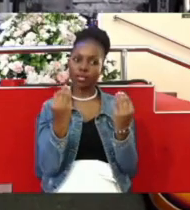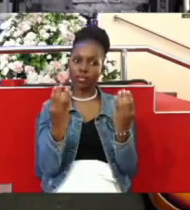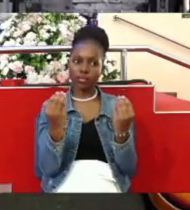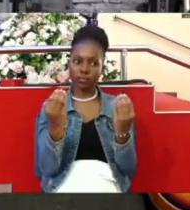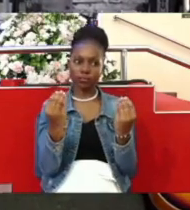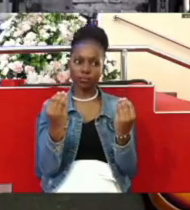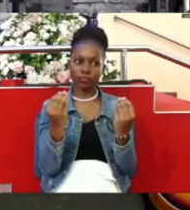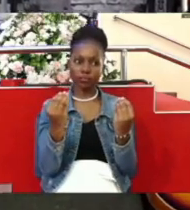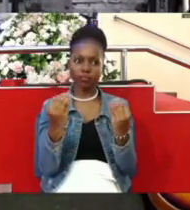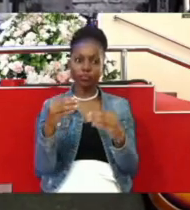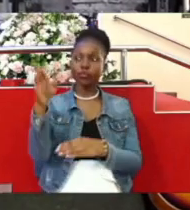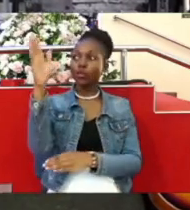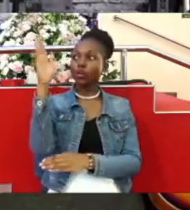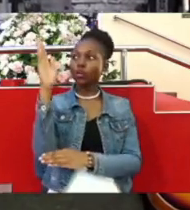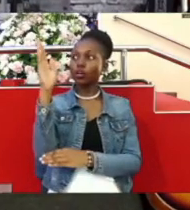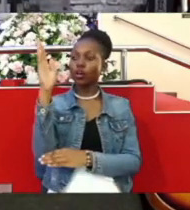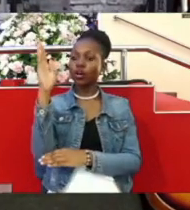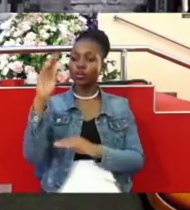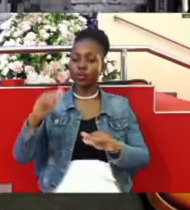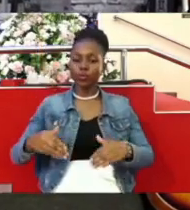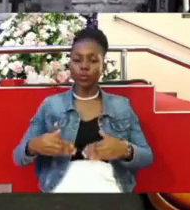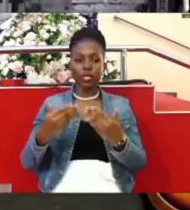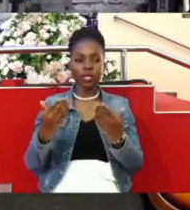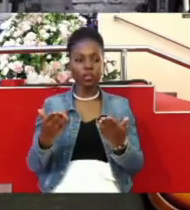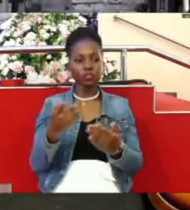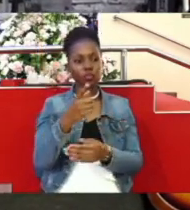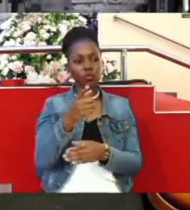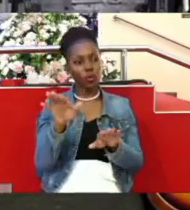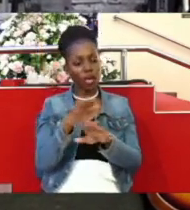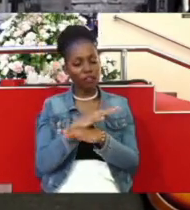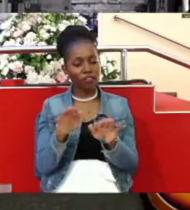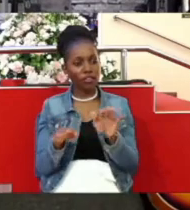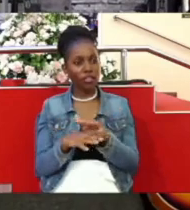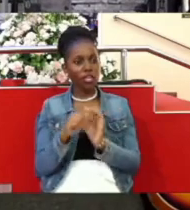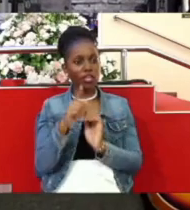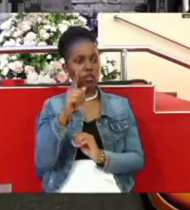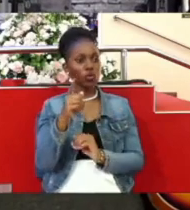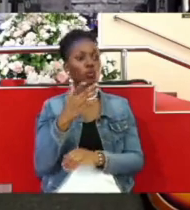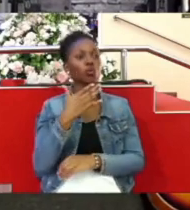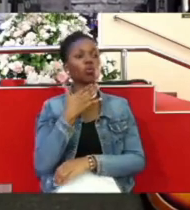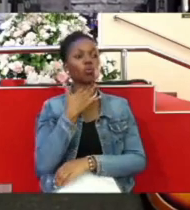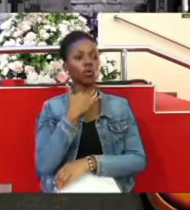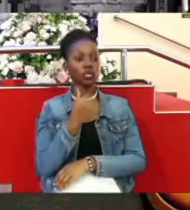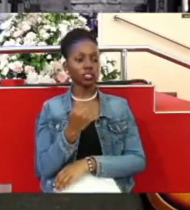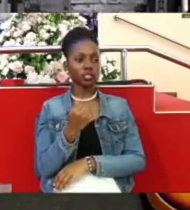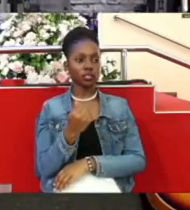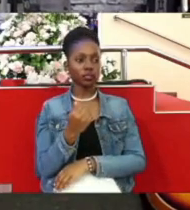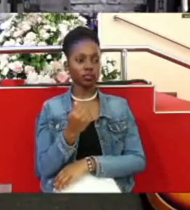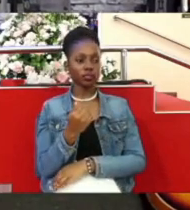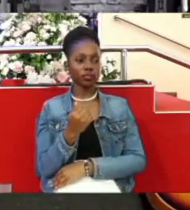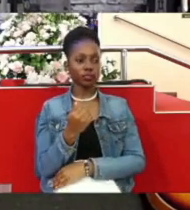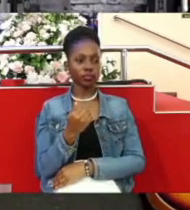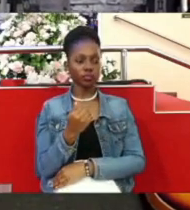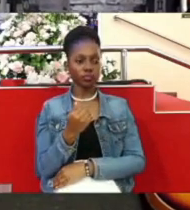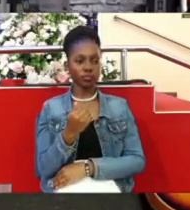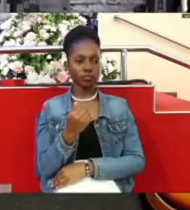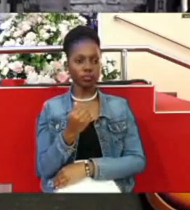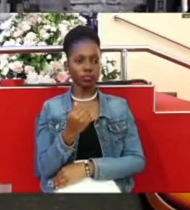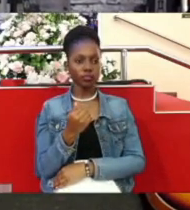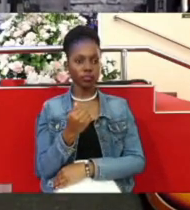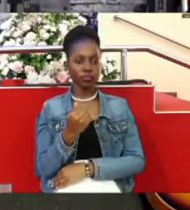God will give everything that is required to get water out of that spring or out of that well.